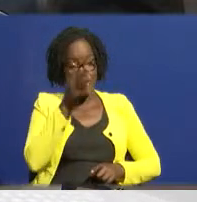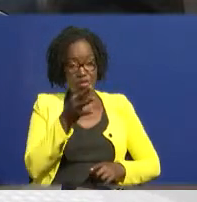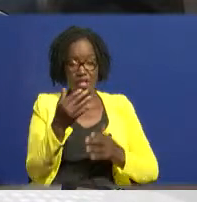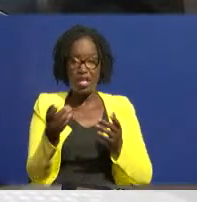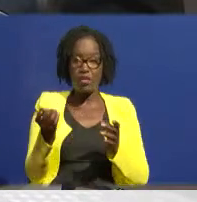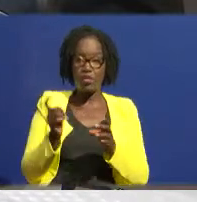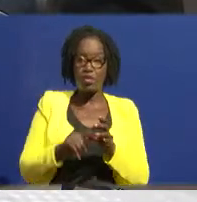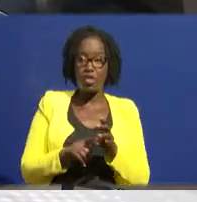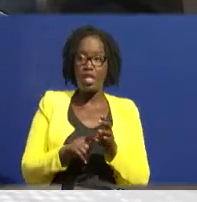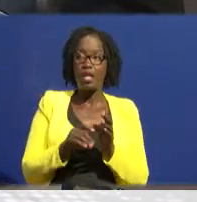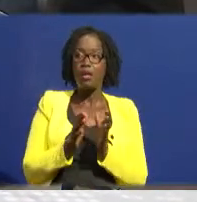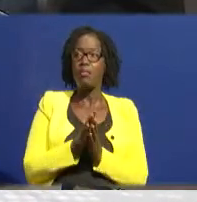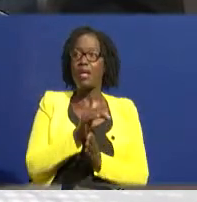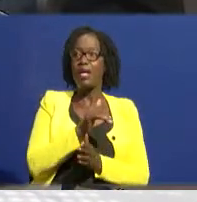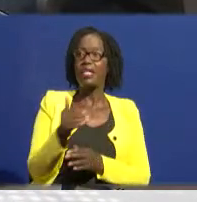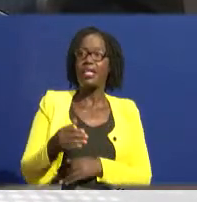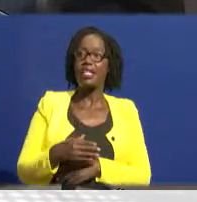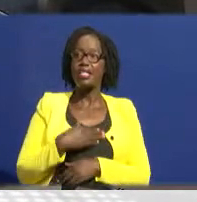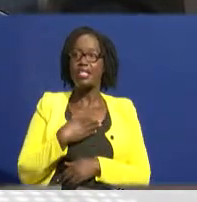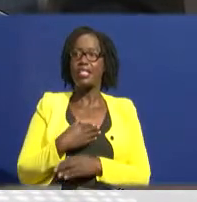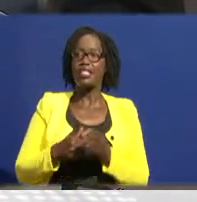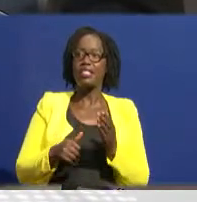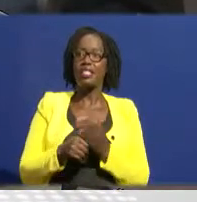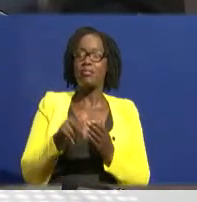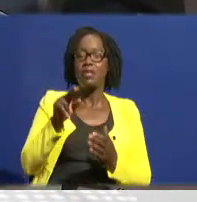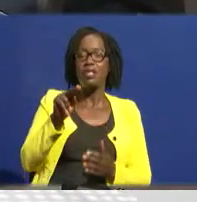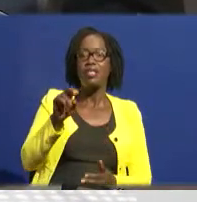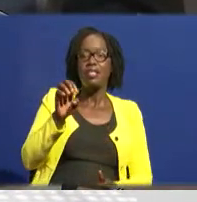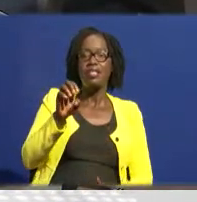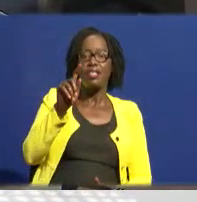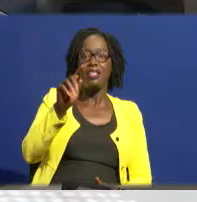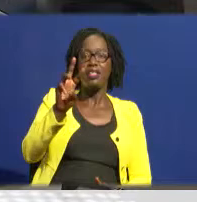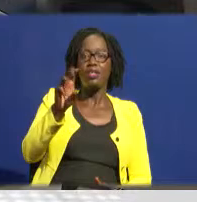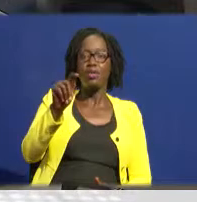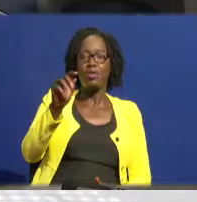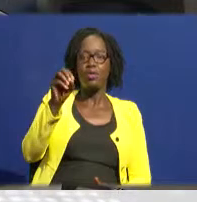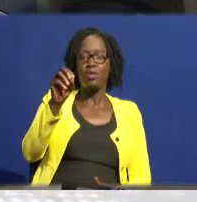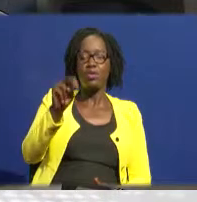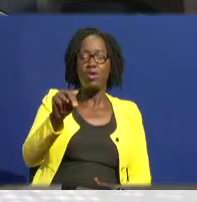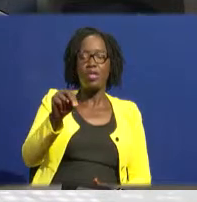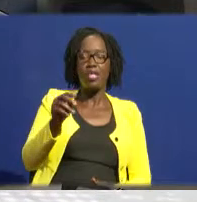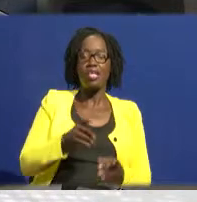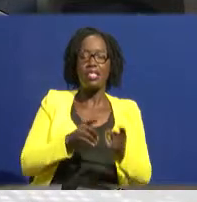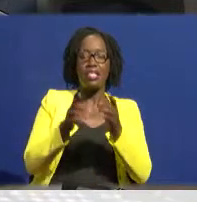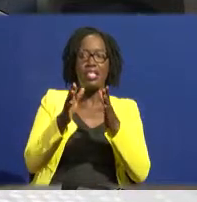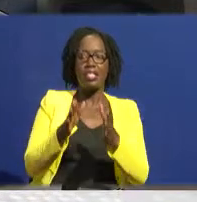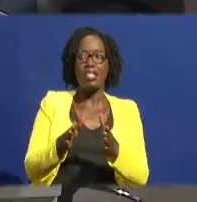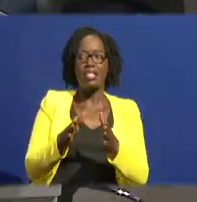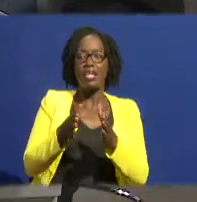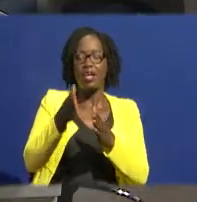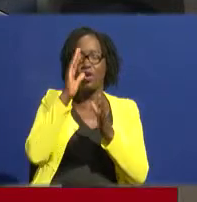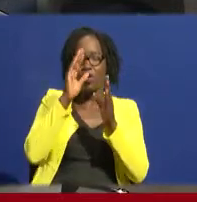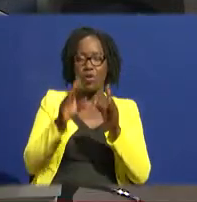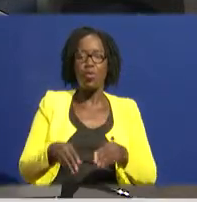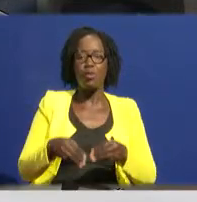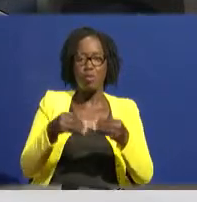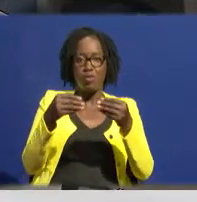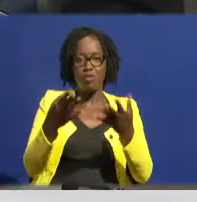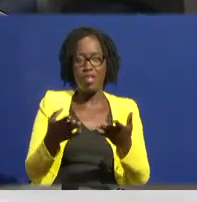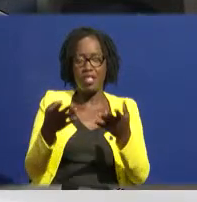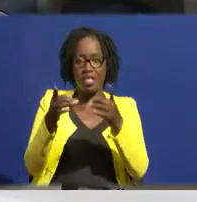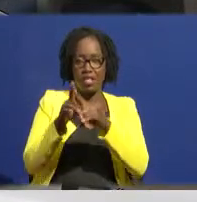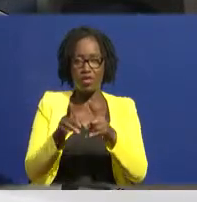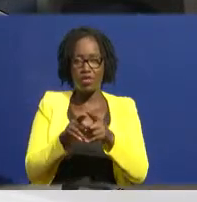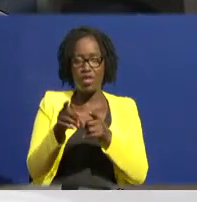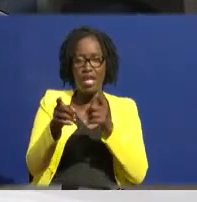also joined by another guest. His name is Newton Ogada. Newton Ogada is the director God We Provide and also